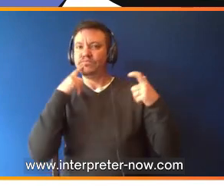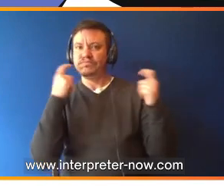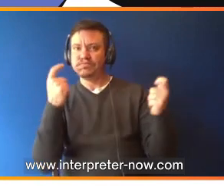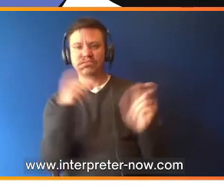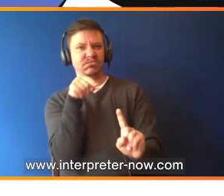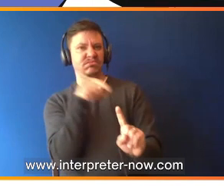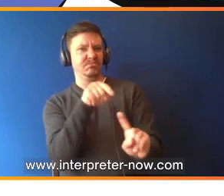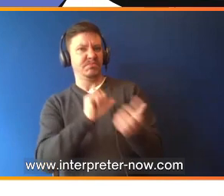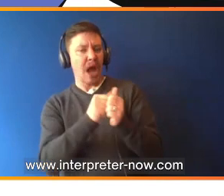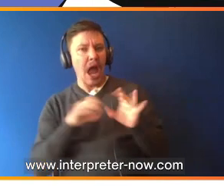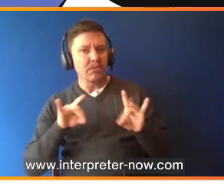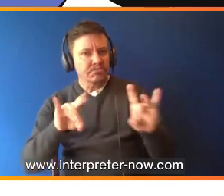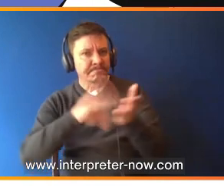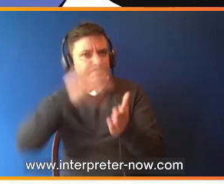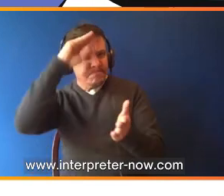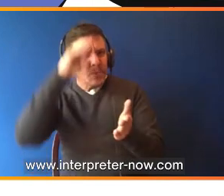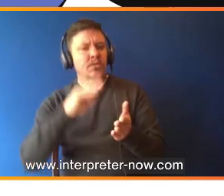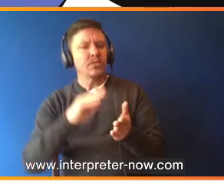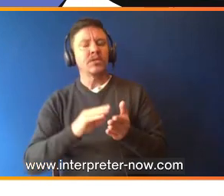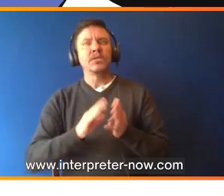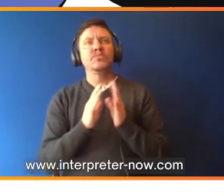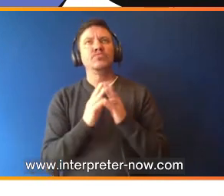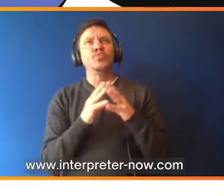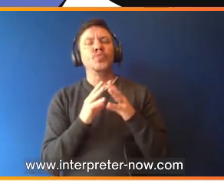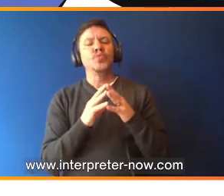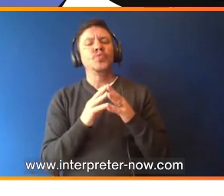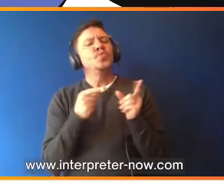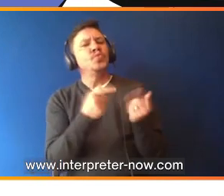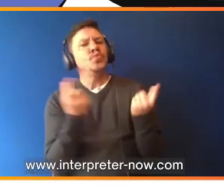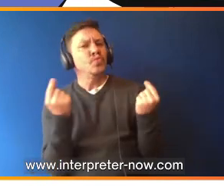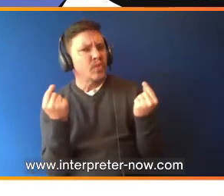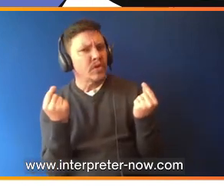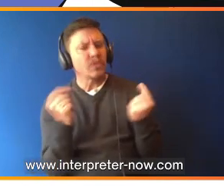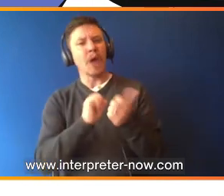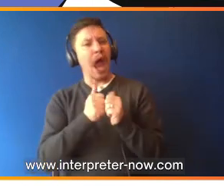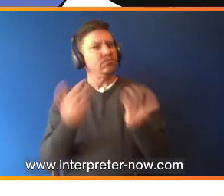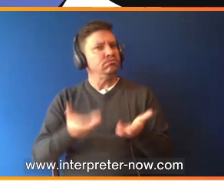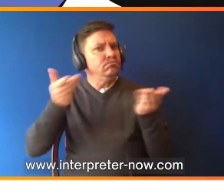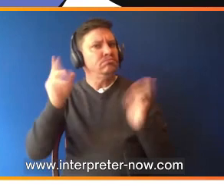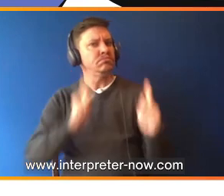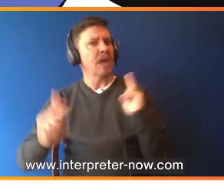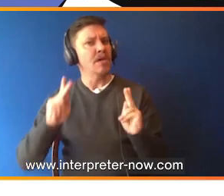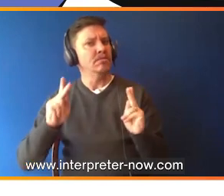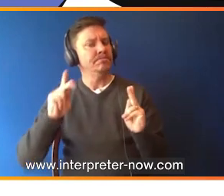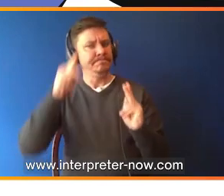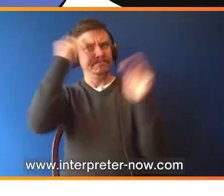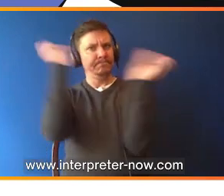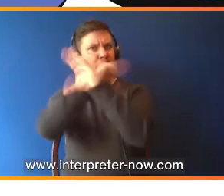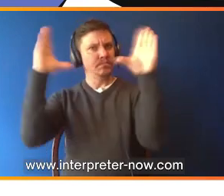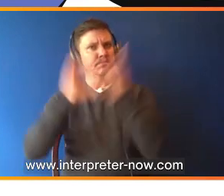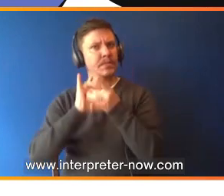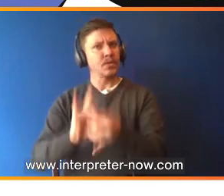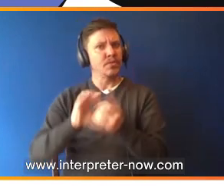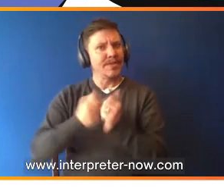specifically about how, you know, it's a huge problem and you're focused particularly on the learning side. Yeah. What are some things